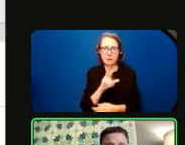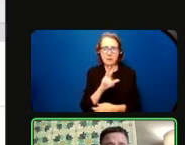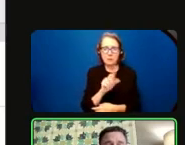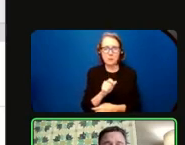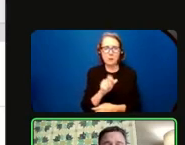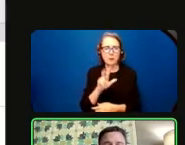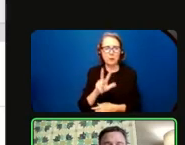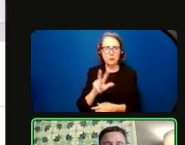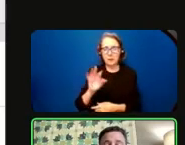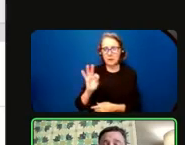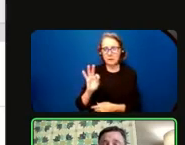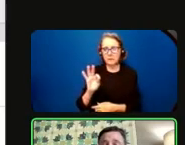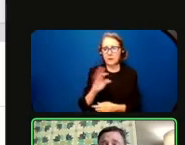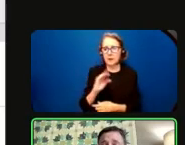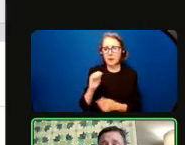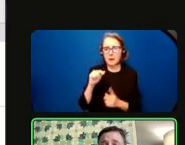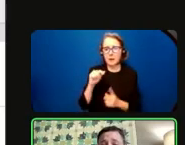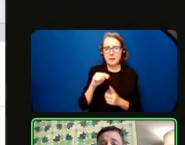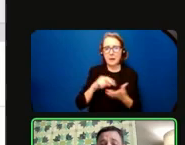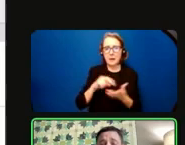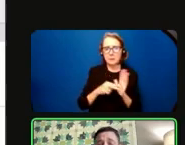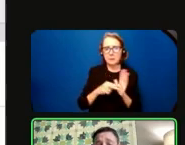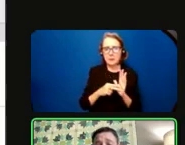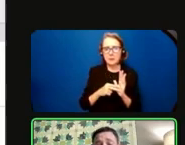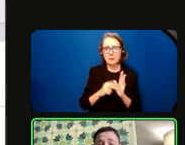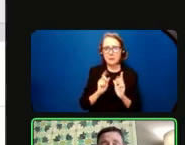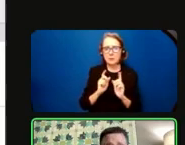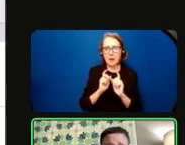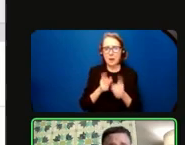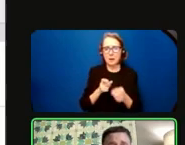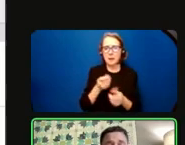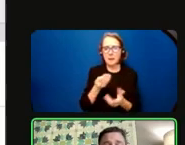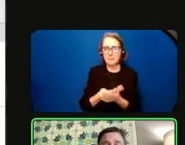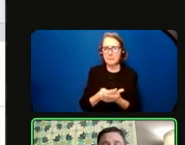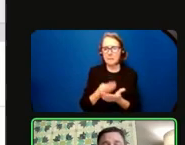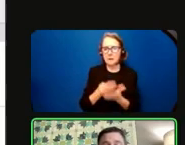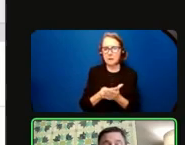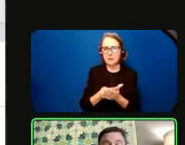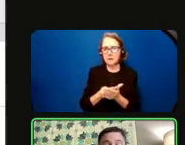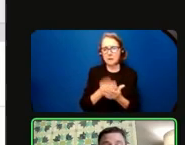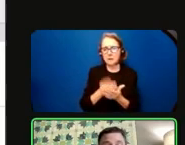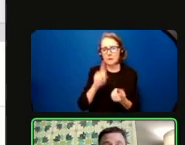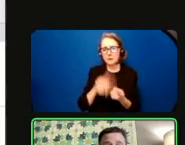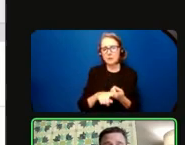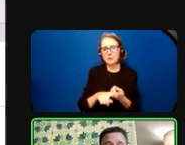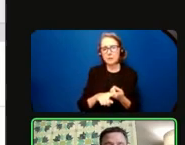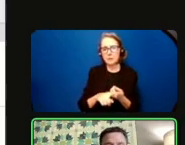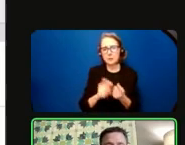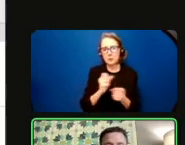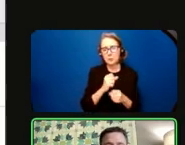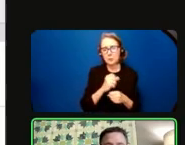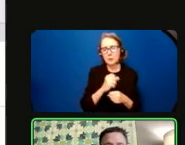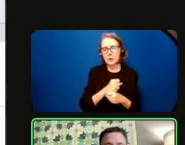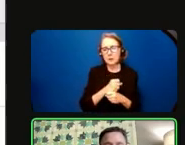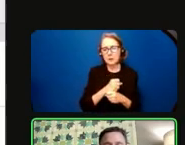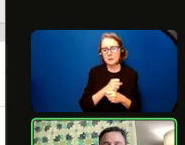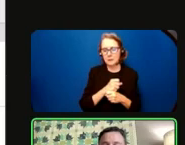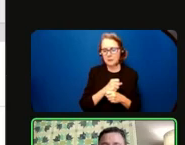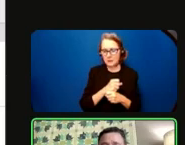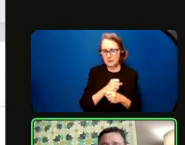3.3F, and that would be to allocate funds to create